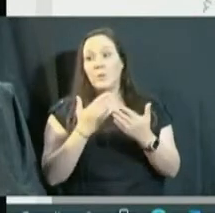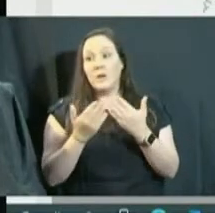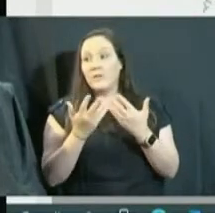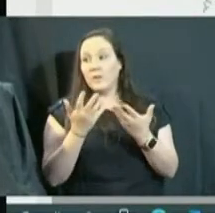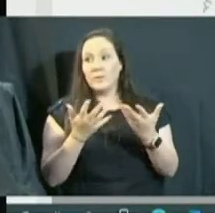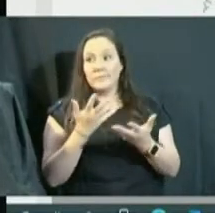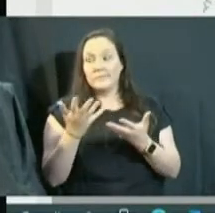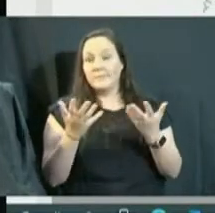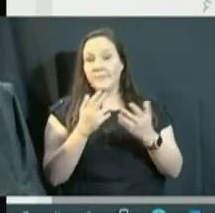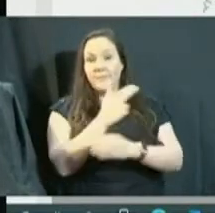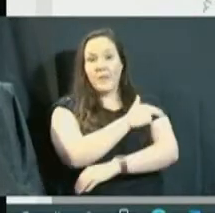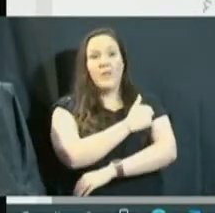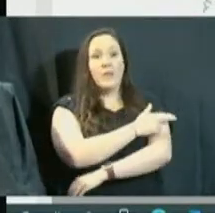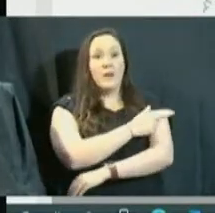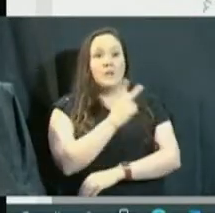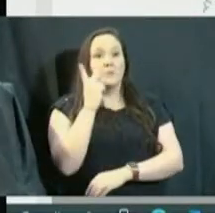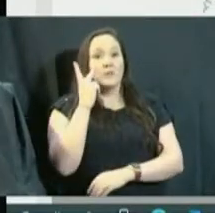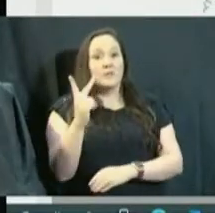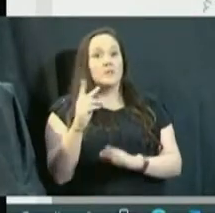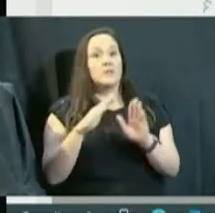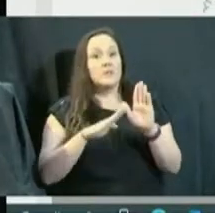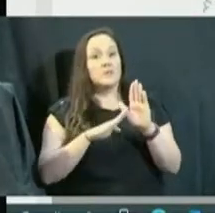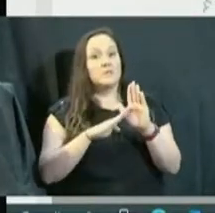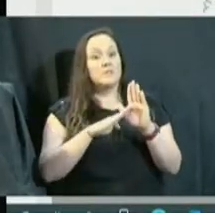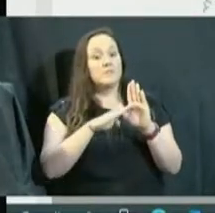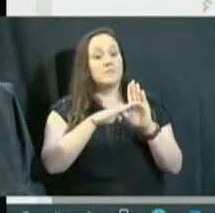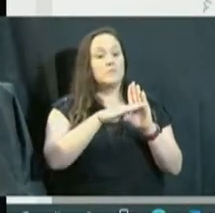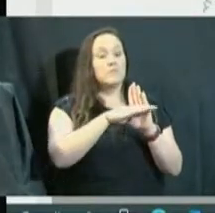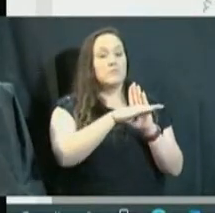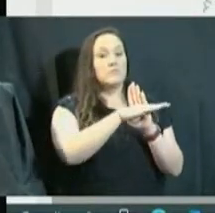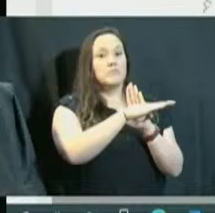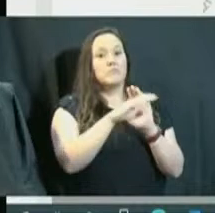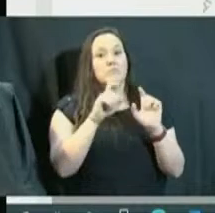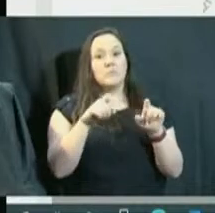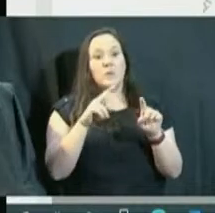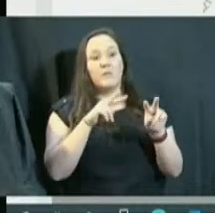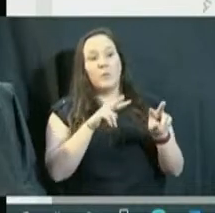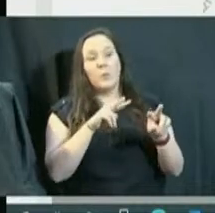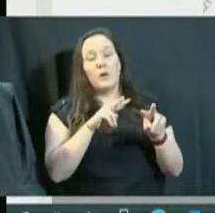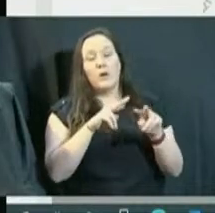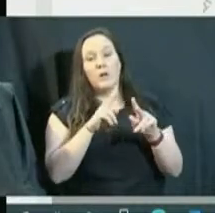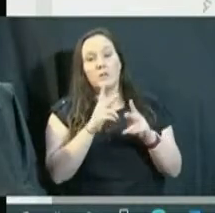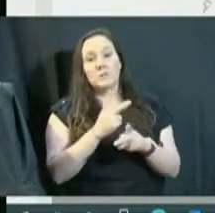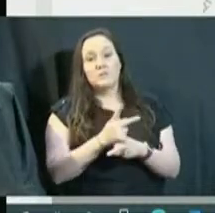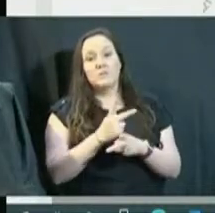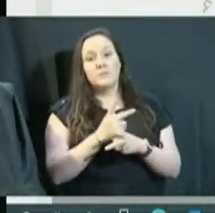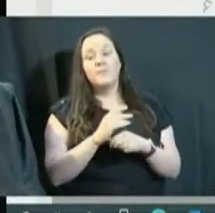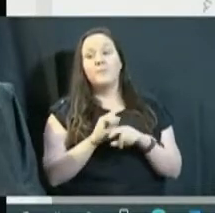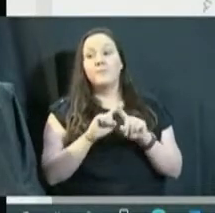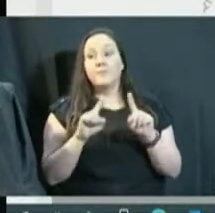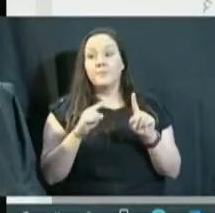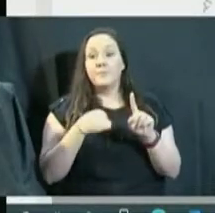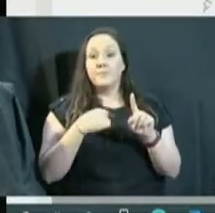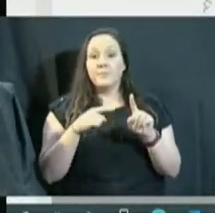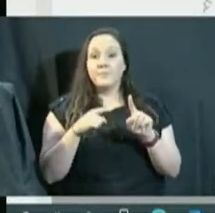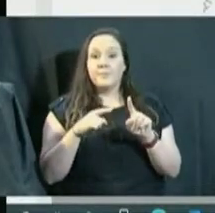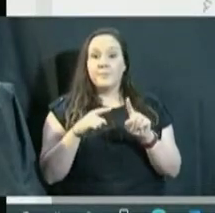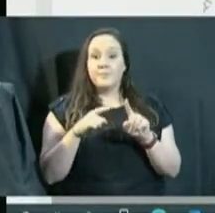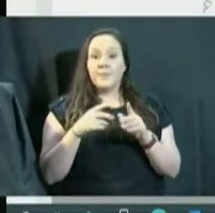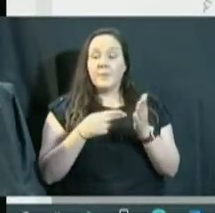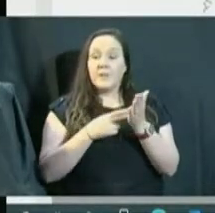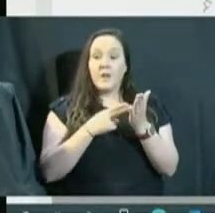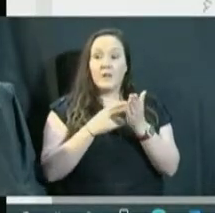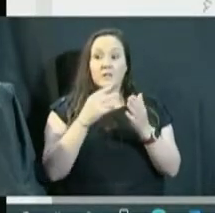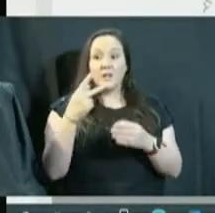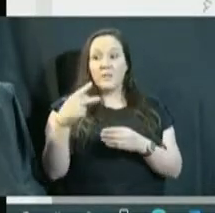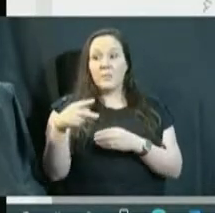hospital census piece is starting to level off. And so we'll have to watch that very closely. But the other thing I would say is, I mean, honestly, the